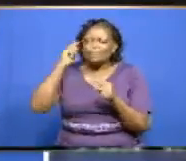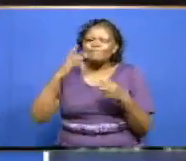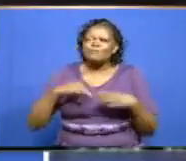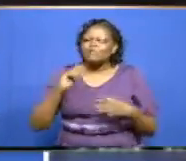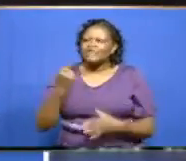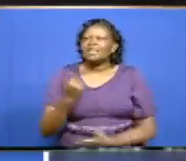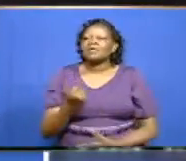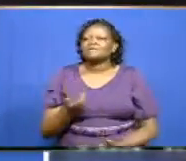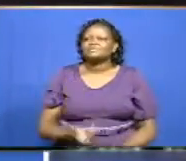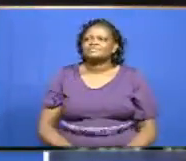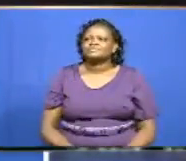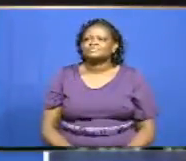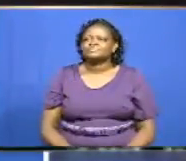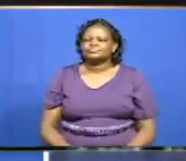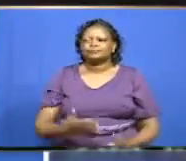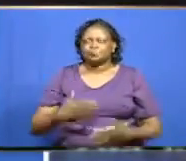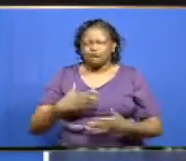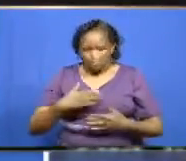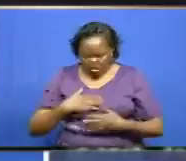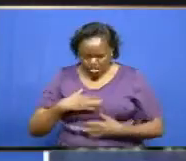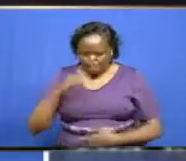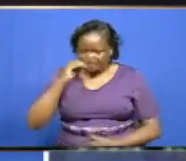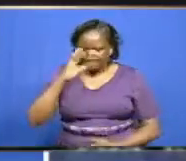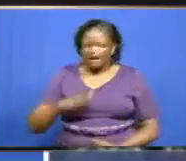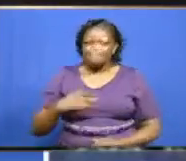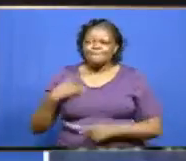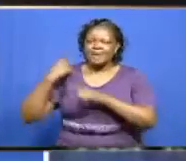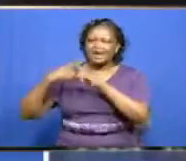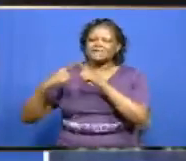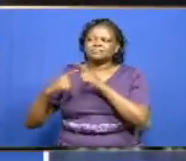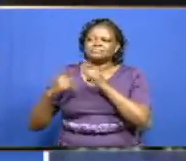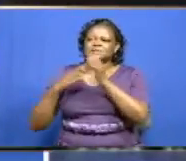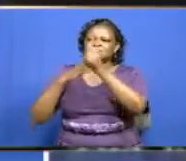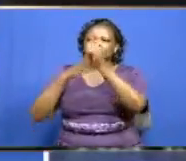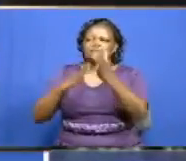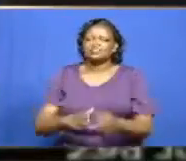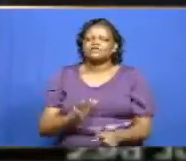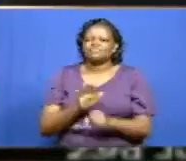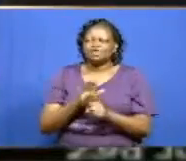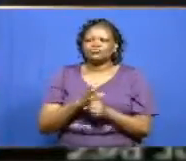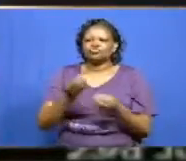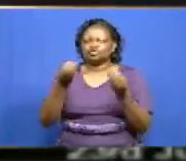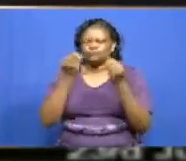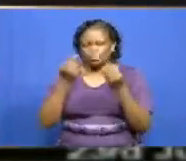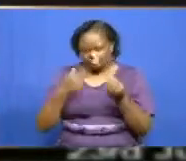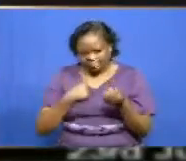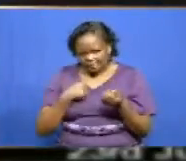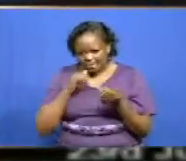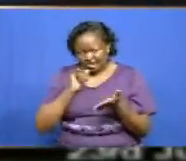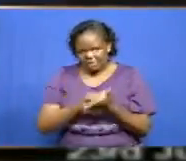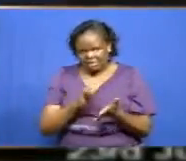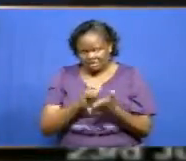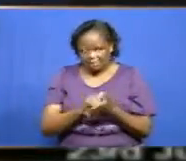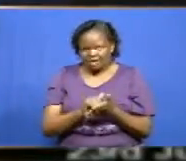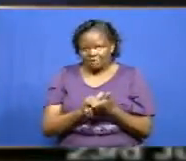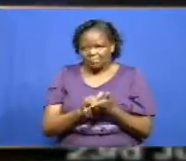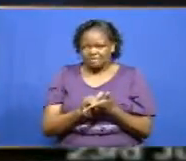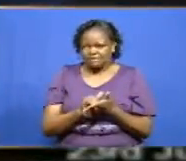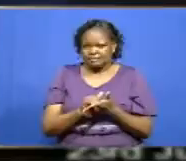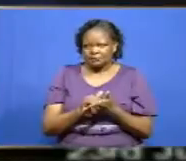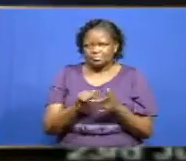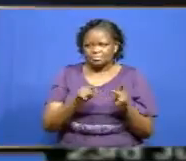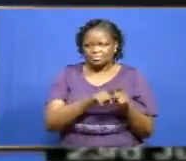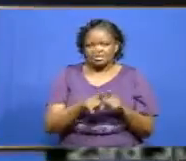Honorable Speaker, my experience as a leader of majority taught me that as one pushes